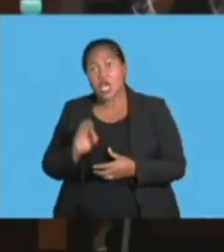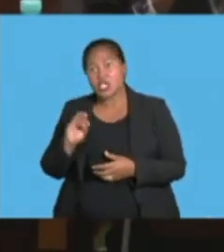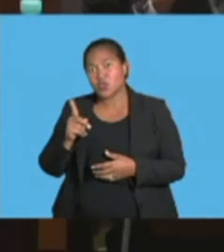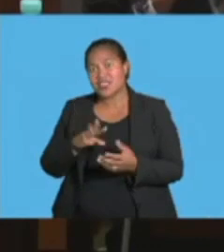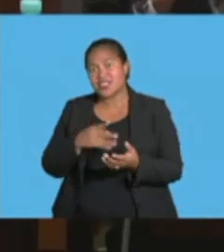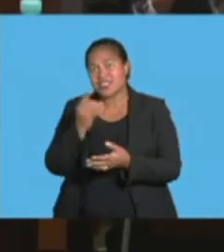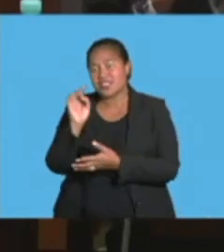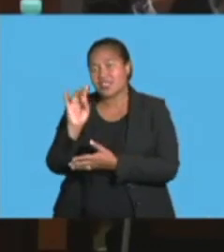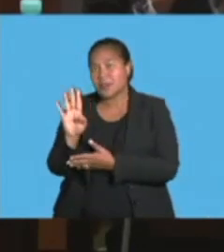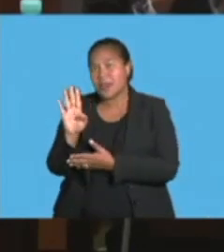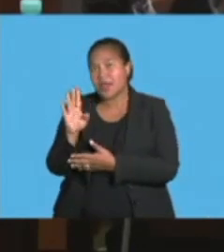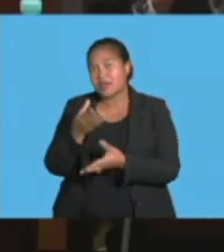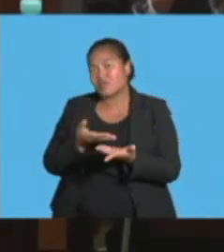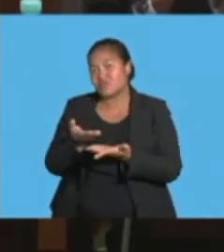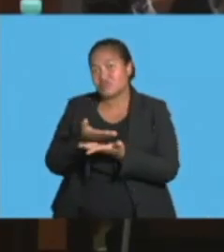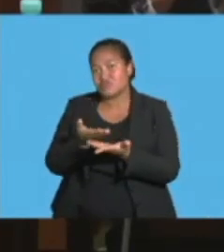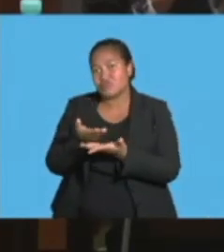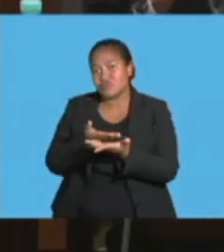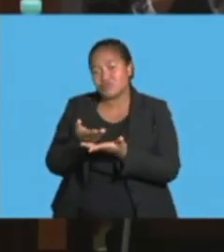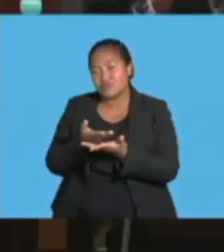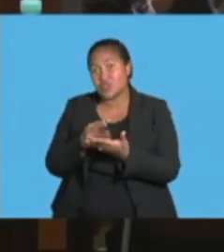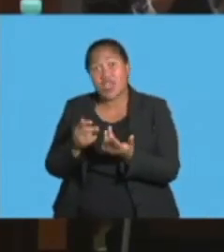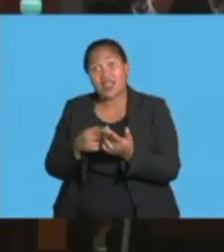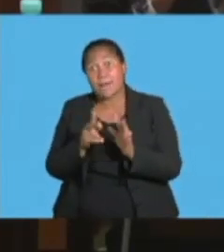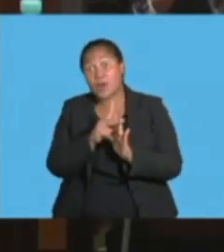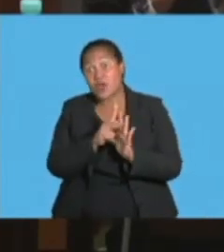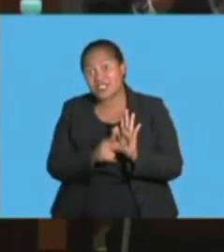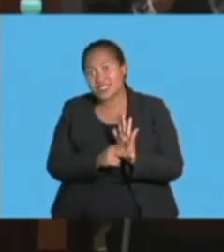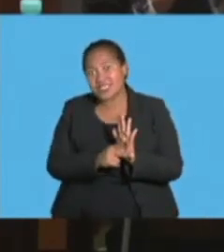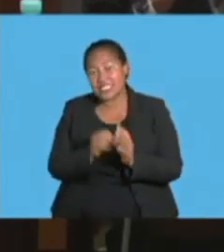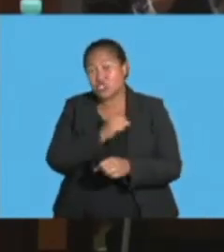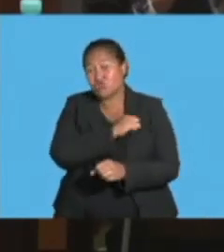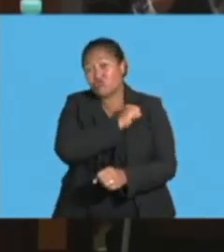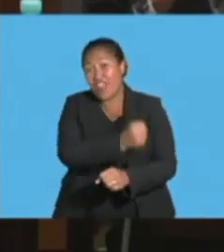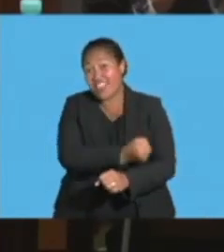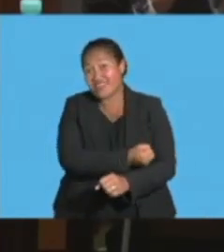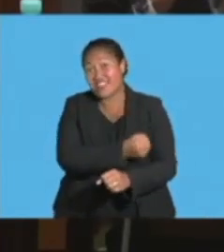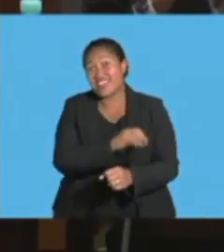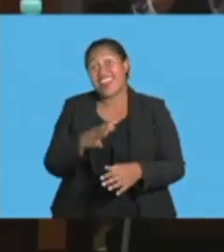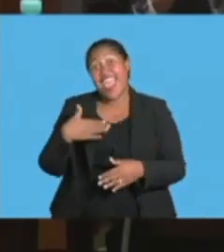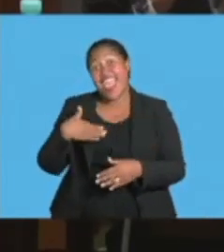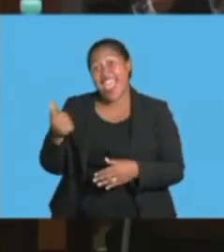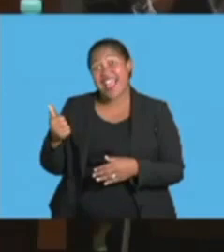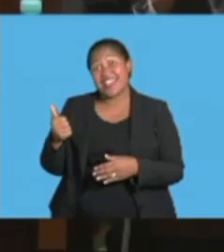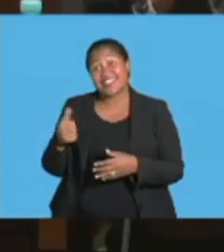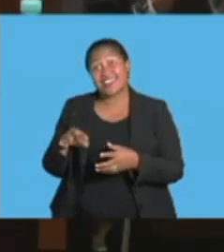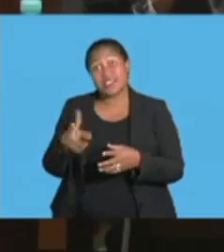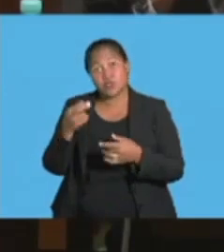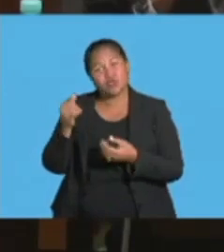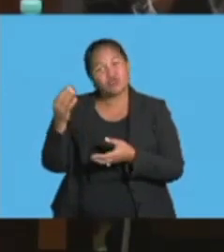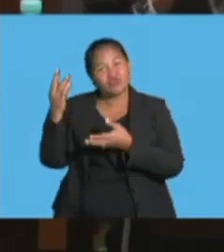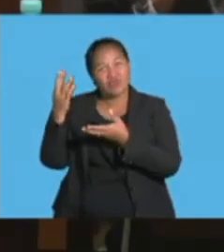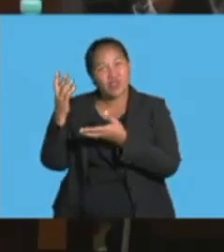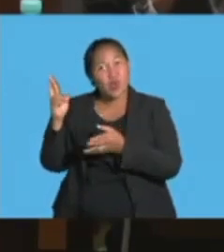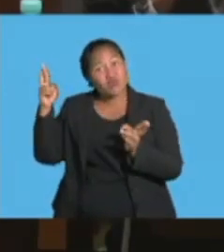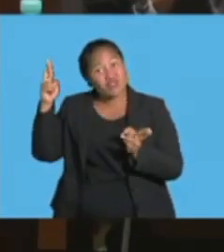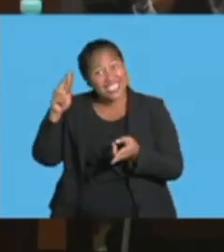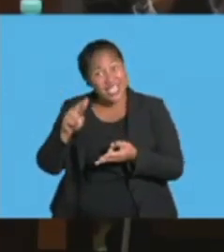collaboration to form policies and strengthen health systems to reduce the worldwide burden of NCDs.